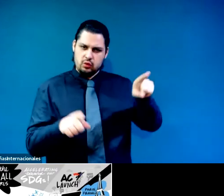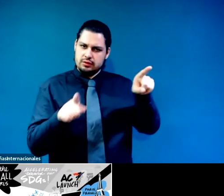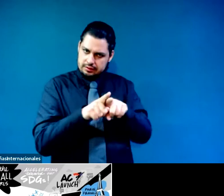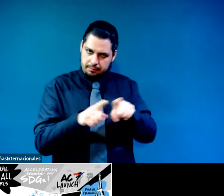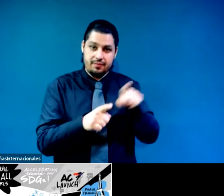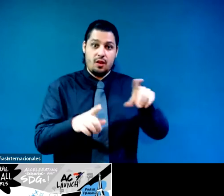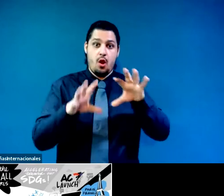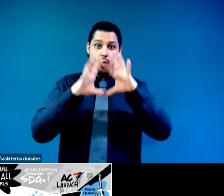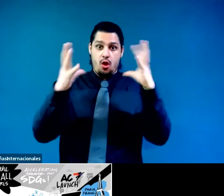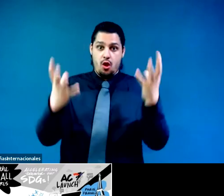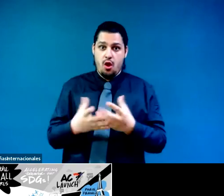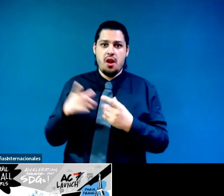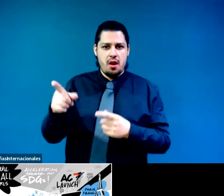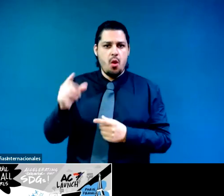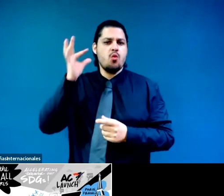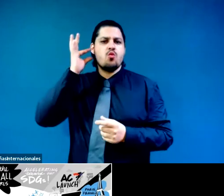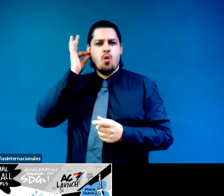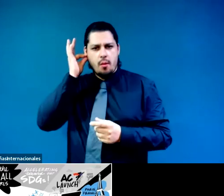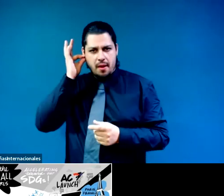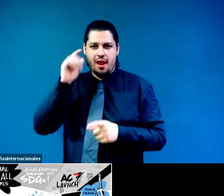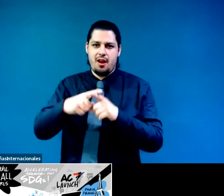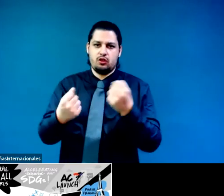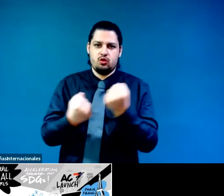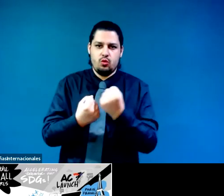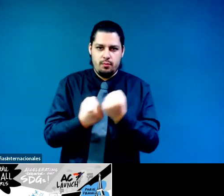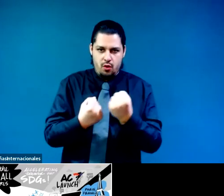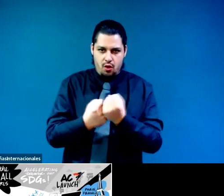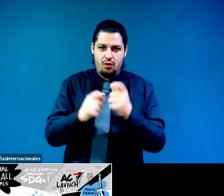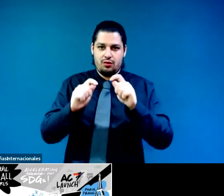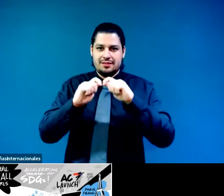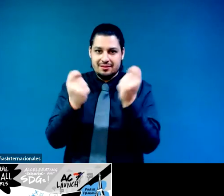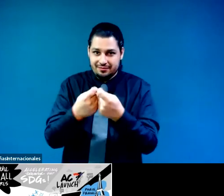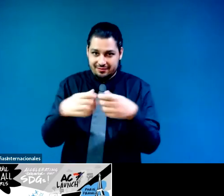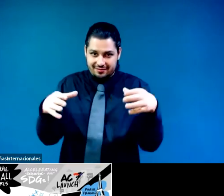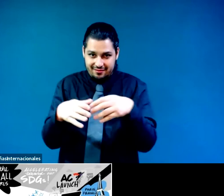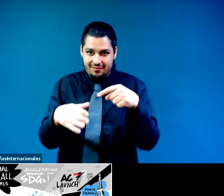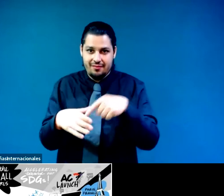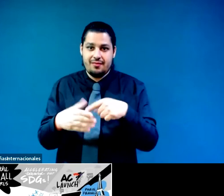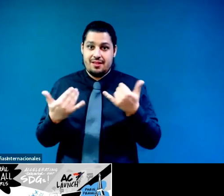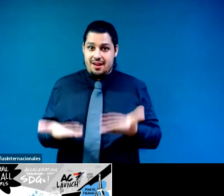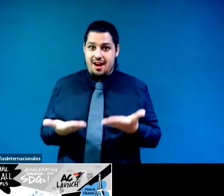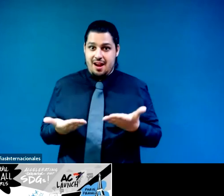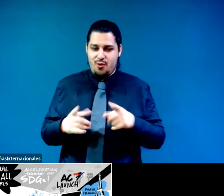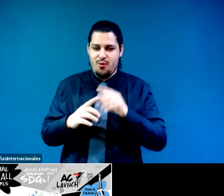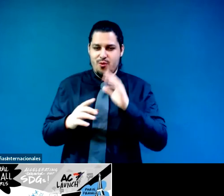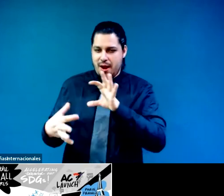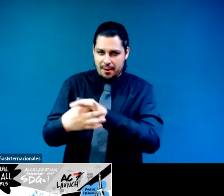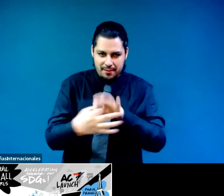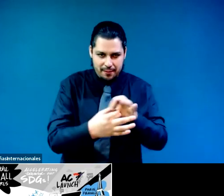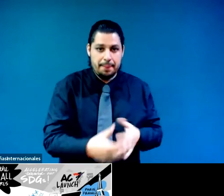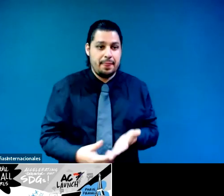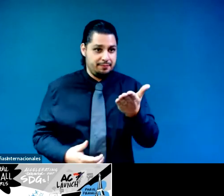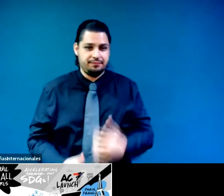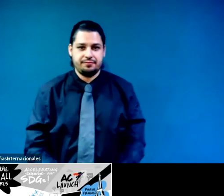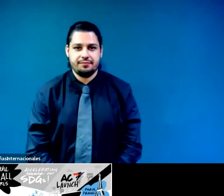Development, FEMNET, ANYAR, UNCDF, which is the Capital Development Fund of the United